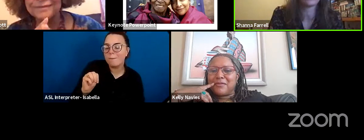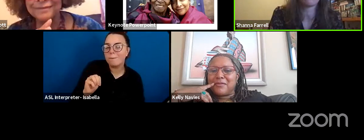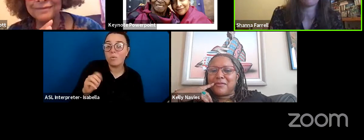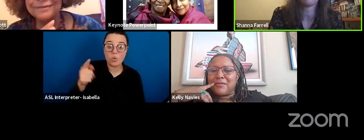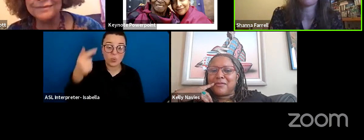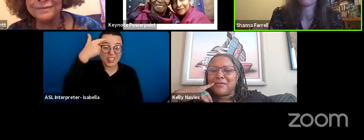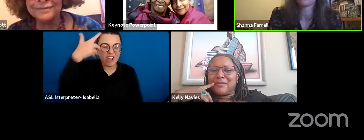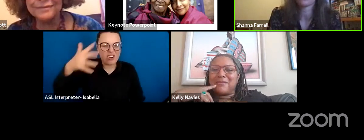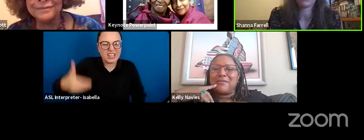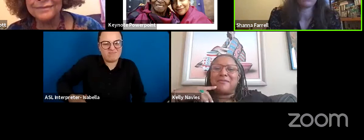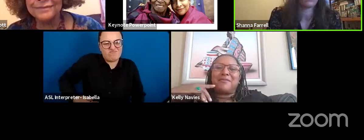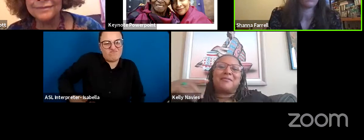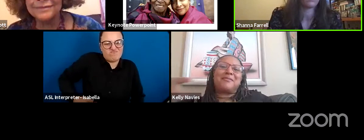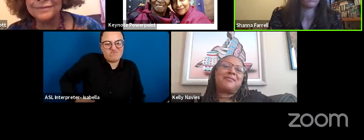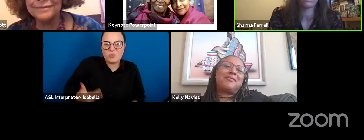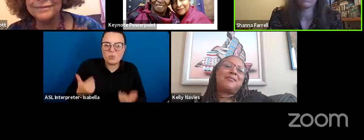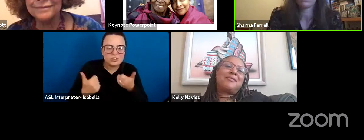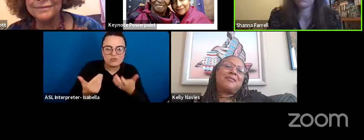that's intuitive?